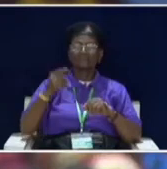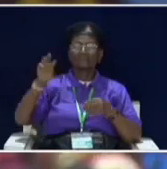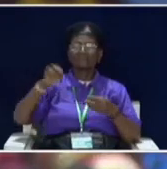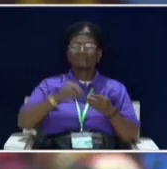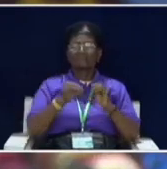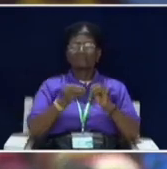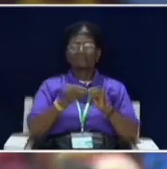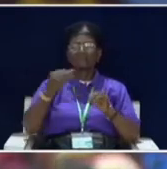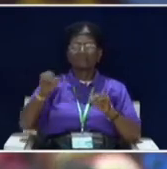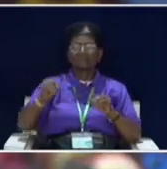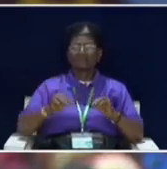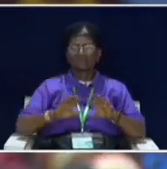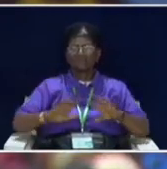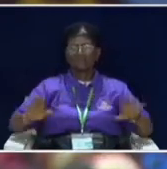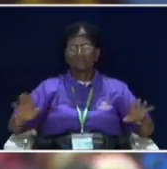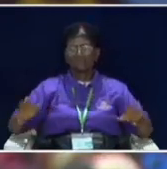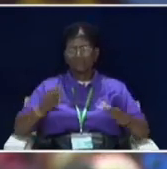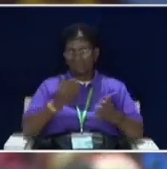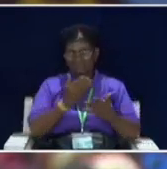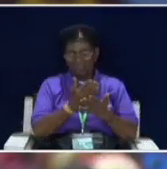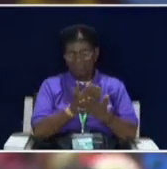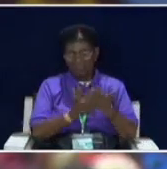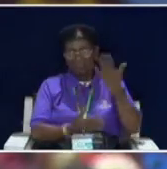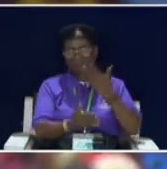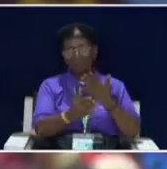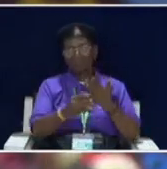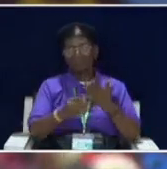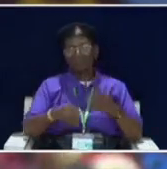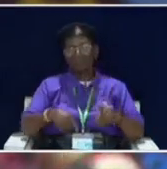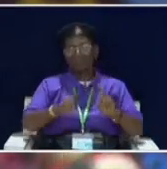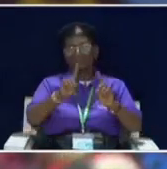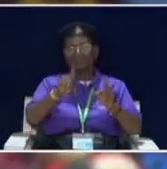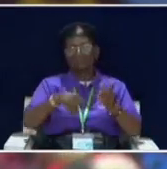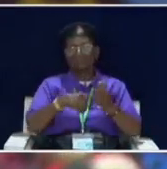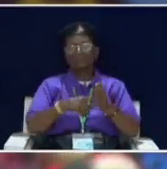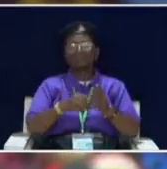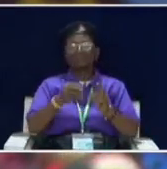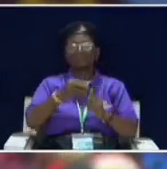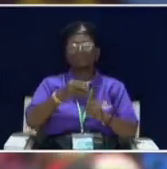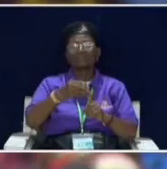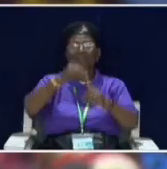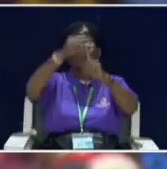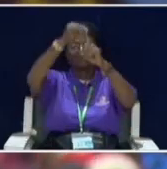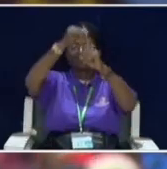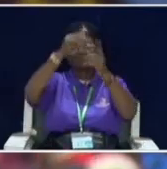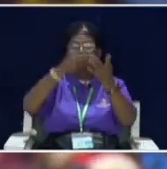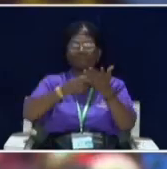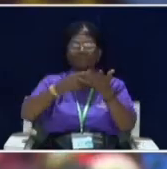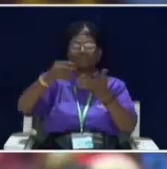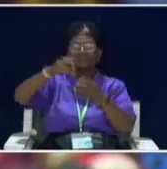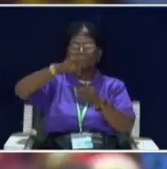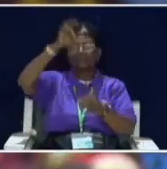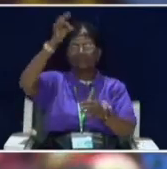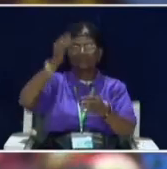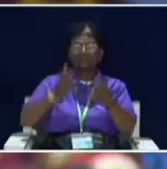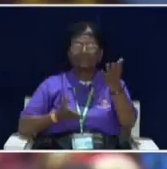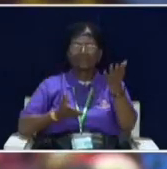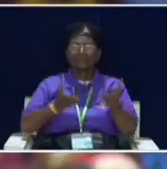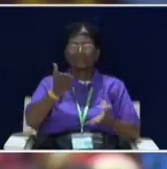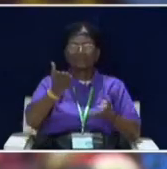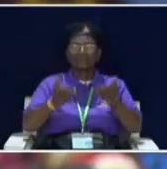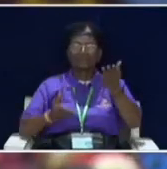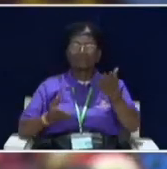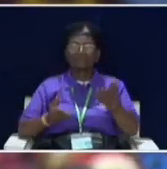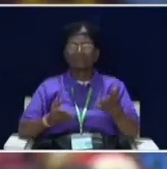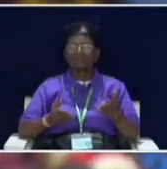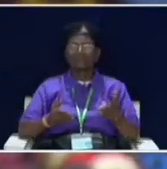children born during this special Holy Ghost service. Iya won mo ti abi ninu isin pataki temi mimo yi. On